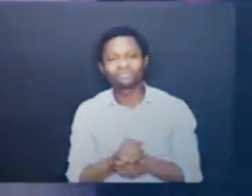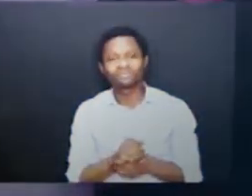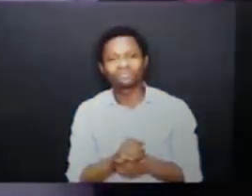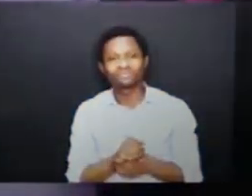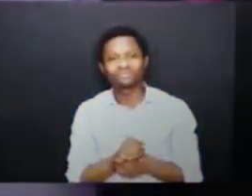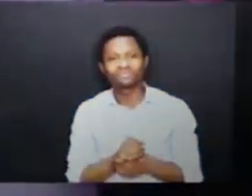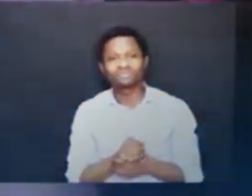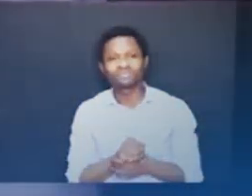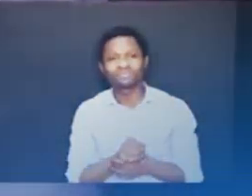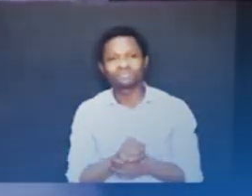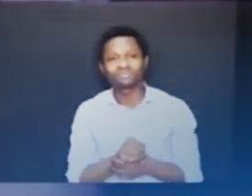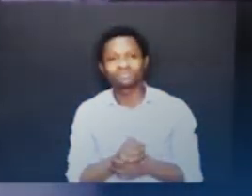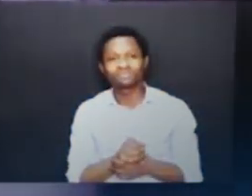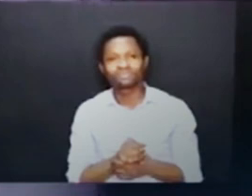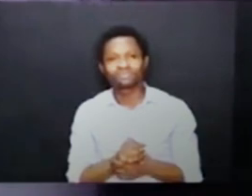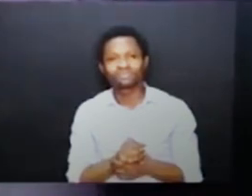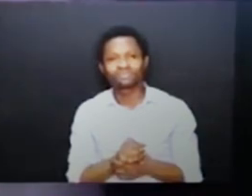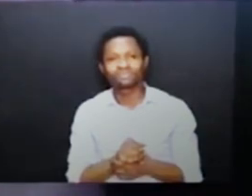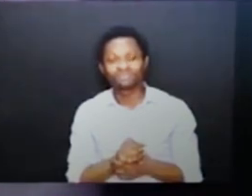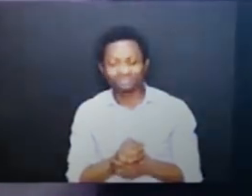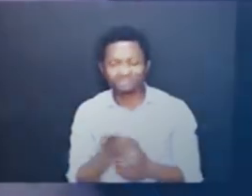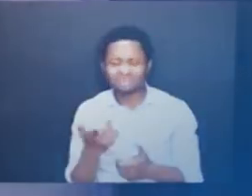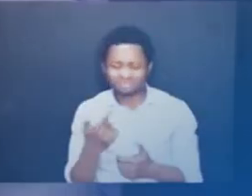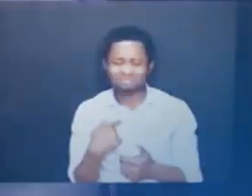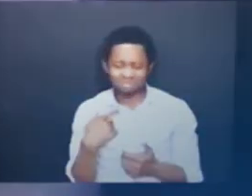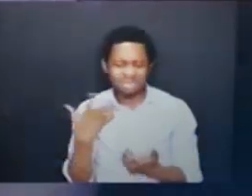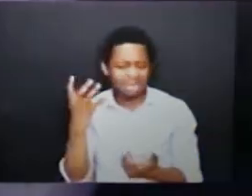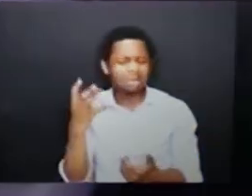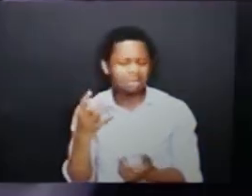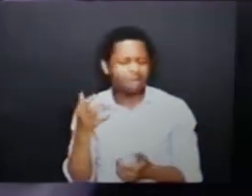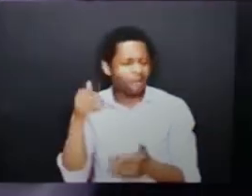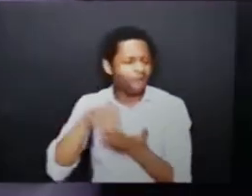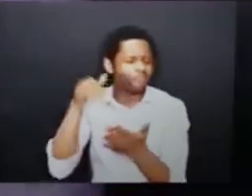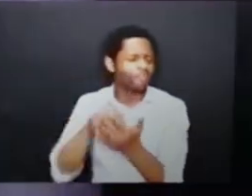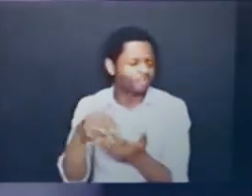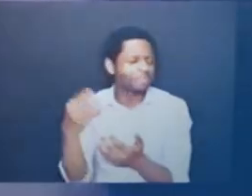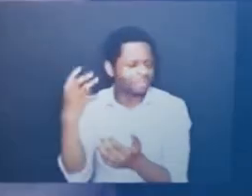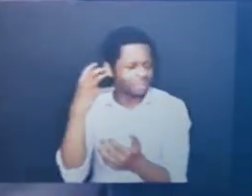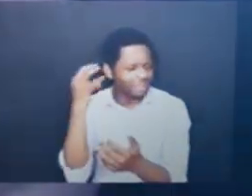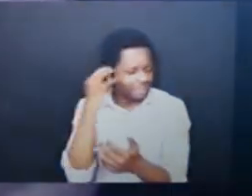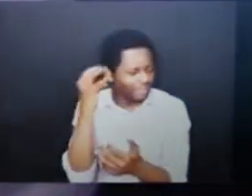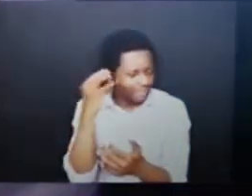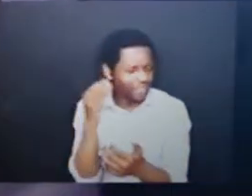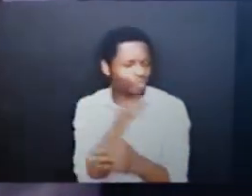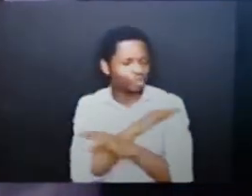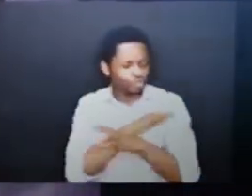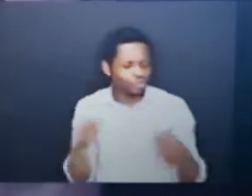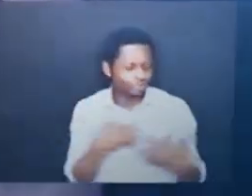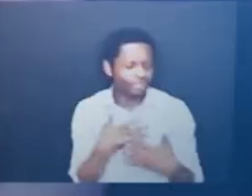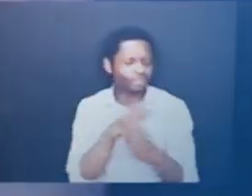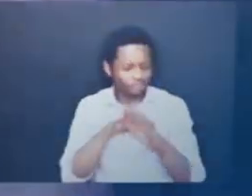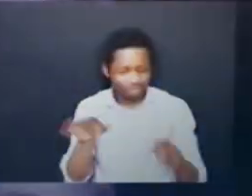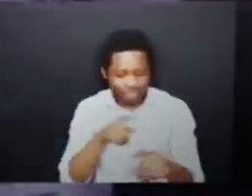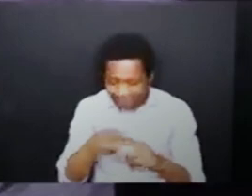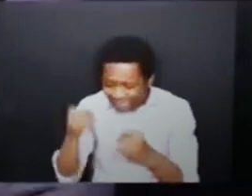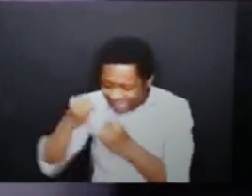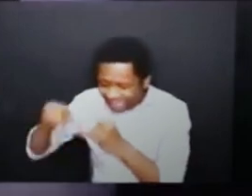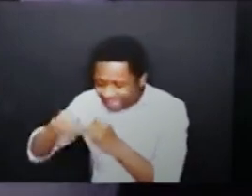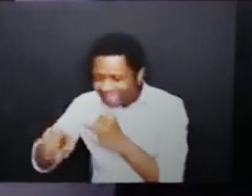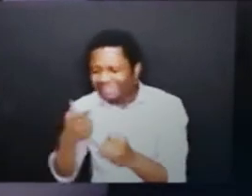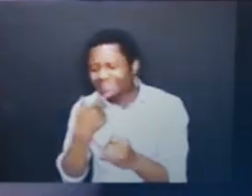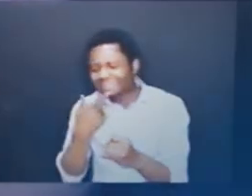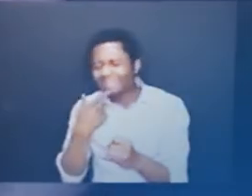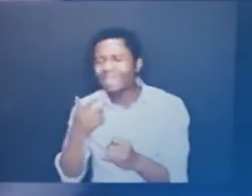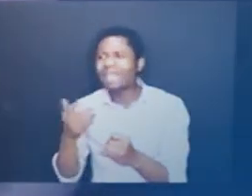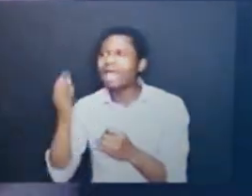part I like, the I will help you. Na me dia me ta ti pa se me ensuro. Nanso ekwa wie no me ni gi ho pa o se me boa wo.